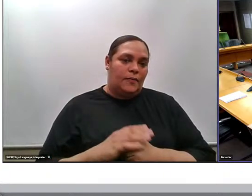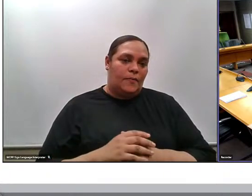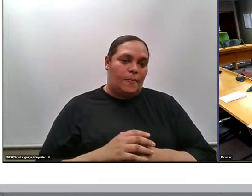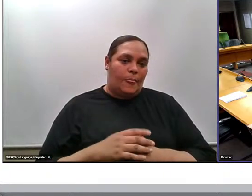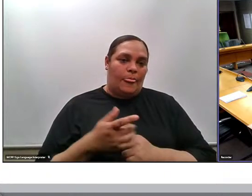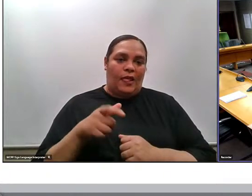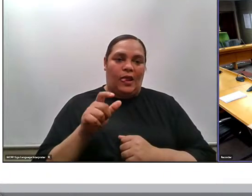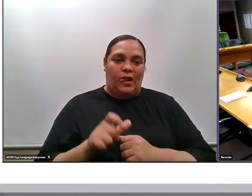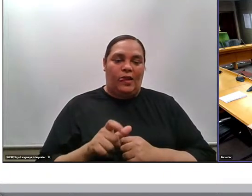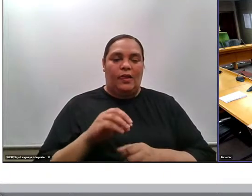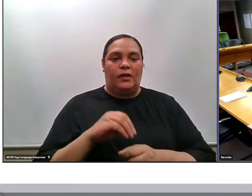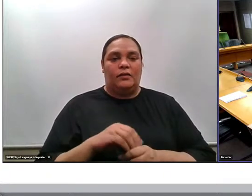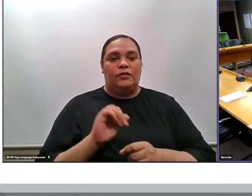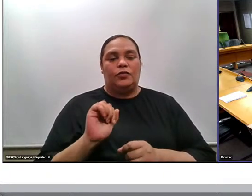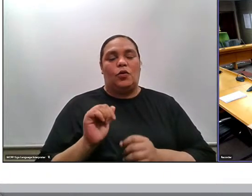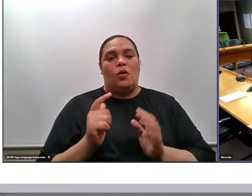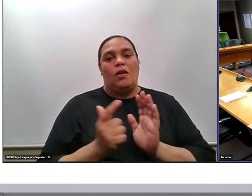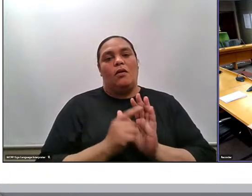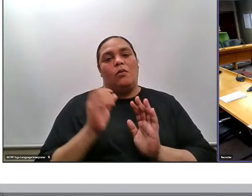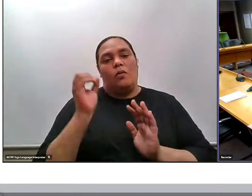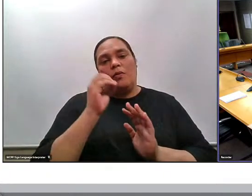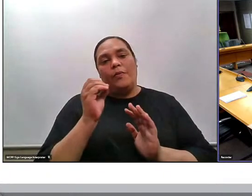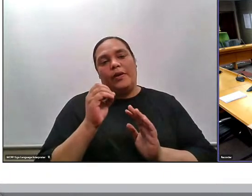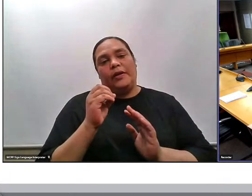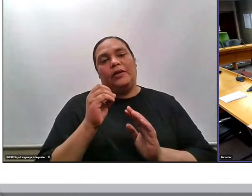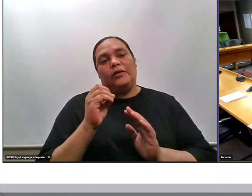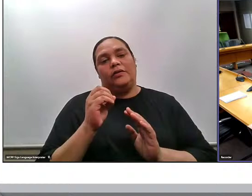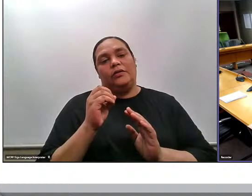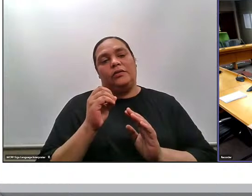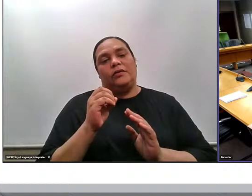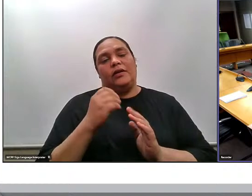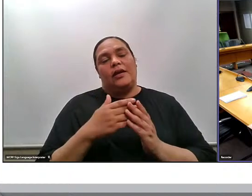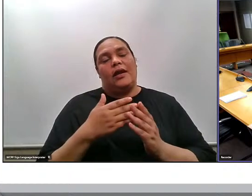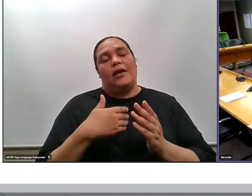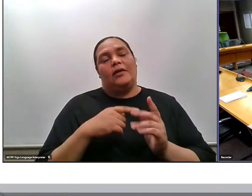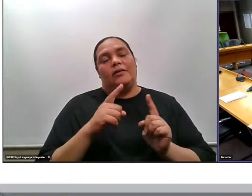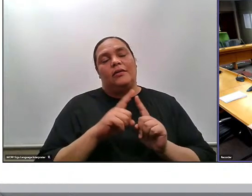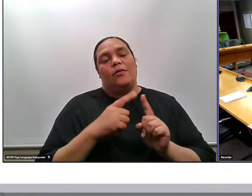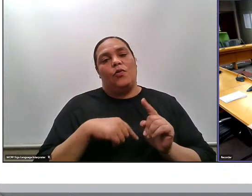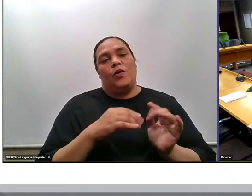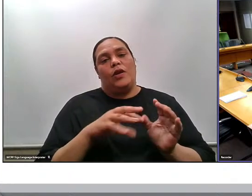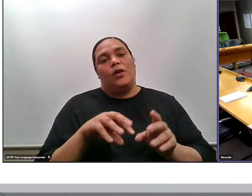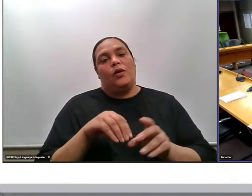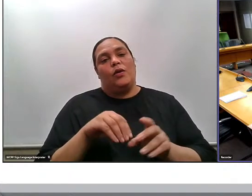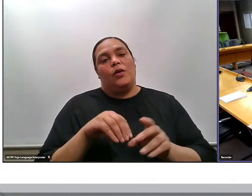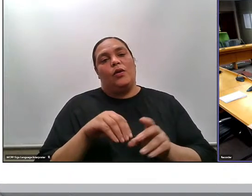Chair, in the legal opinion to be sought, can we also include